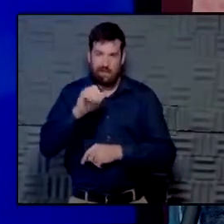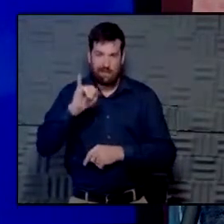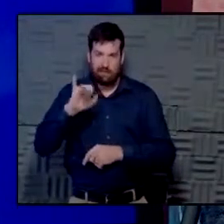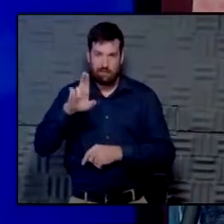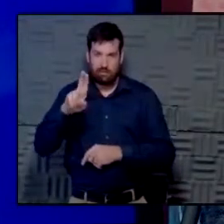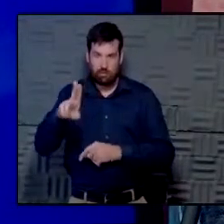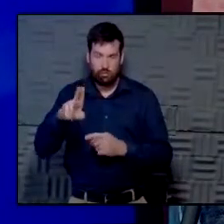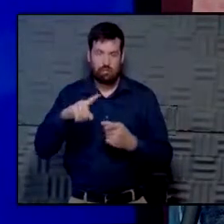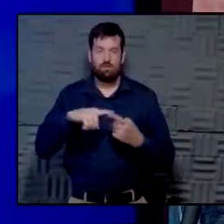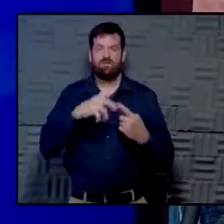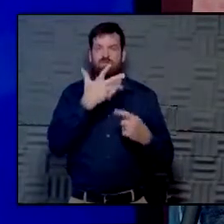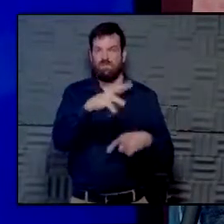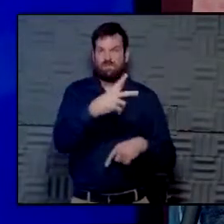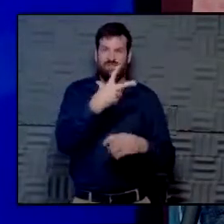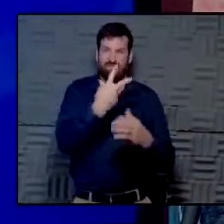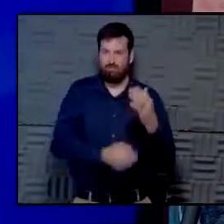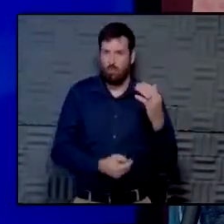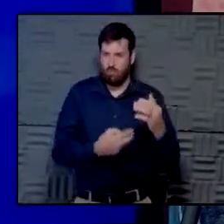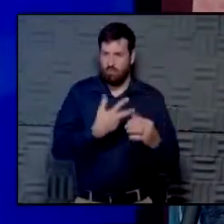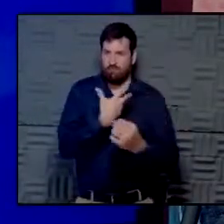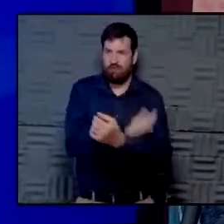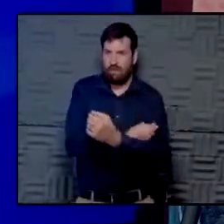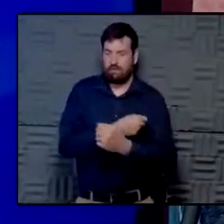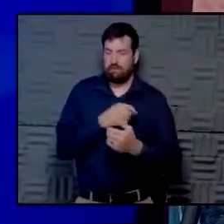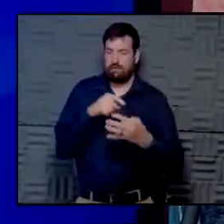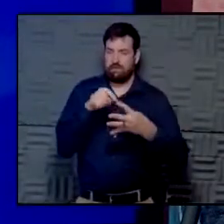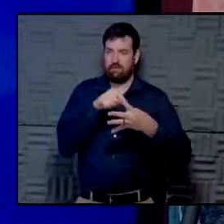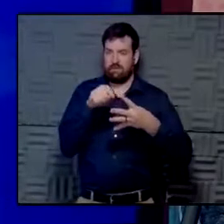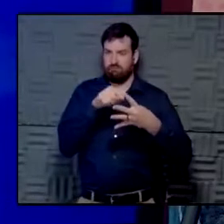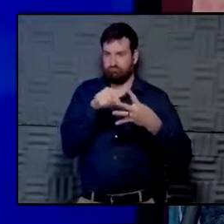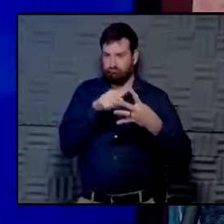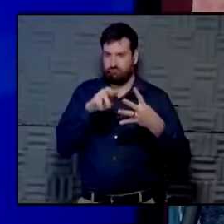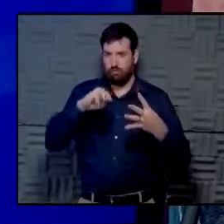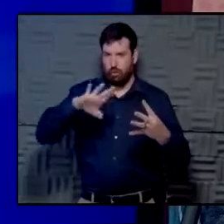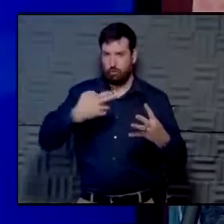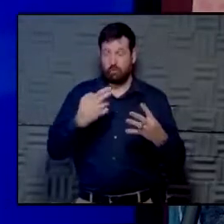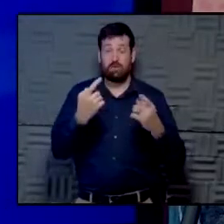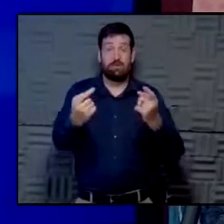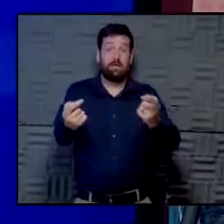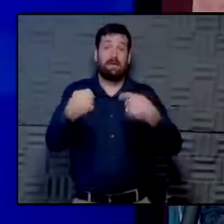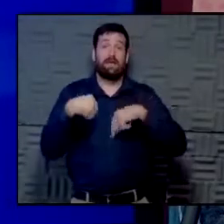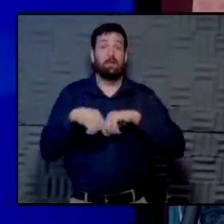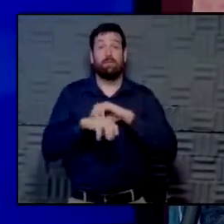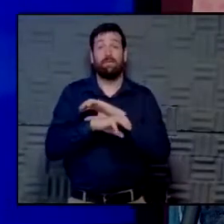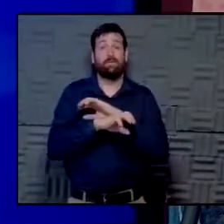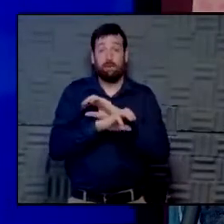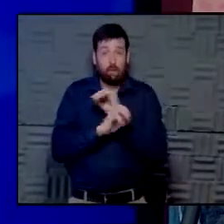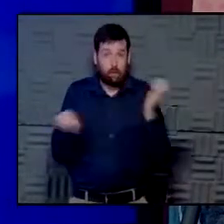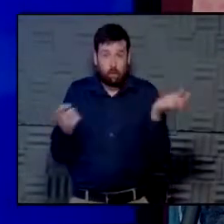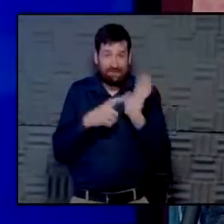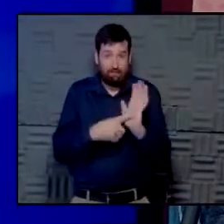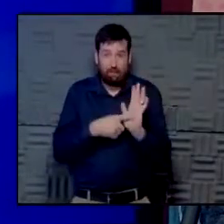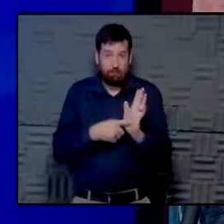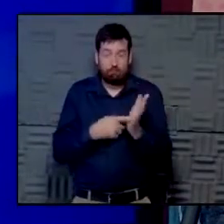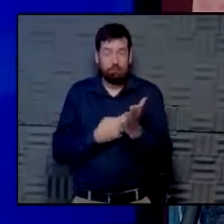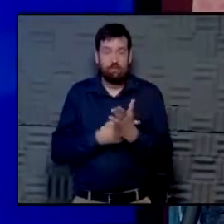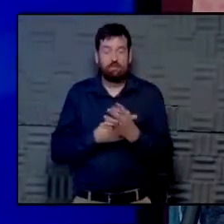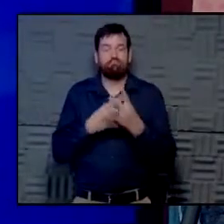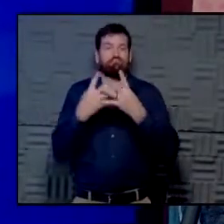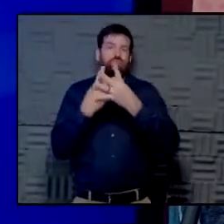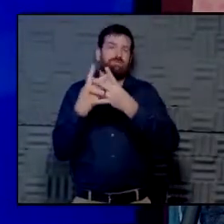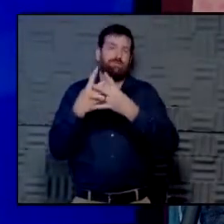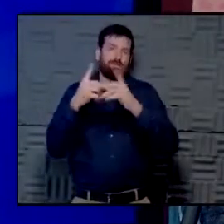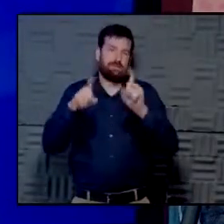of their vaccines in early March, and came in asymptomatic with a COVID-19 positive test.